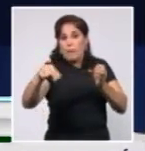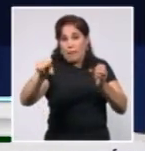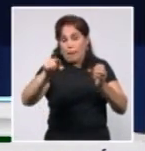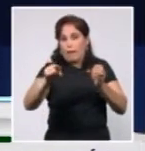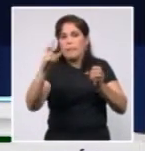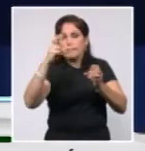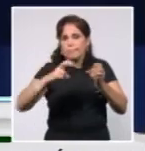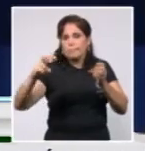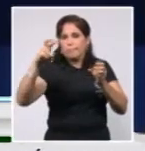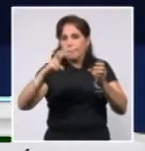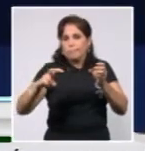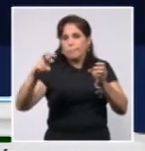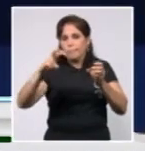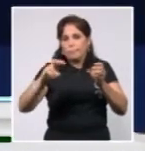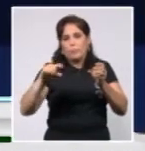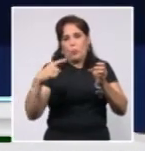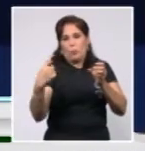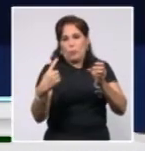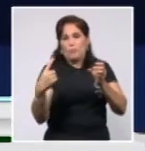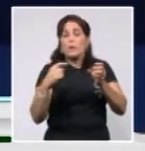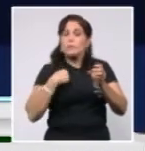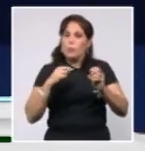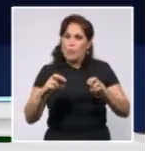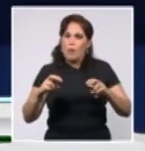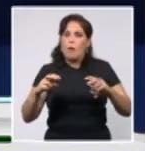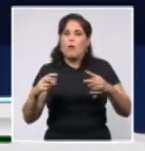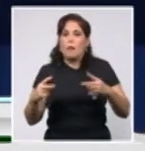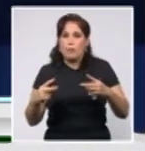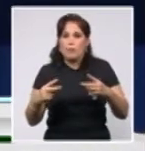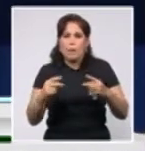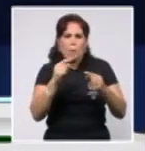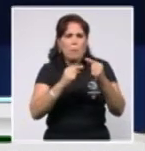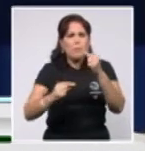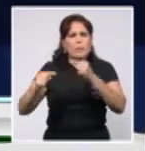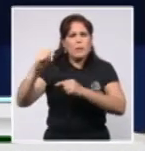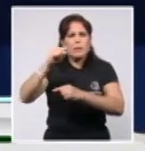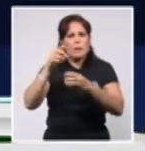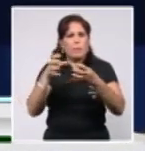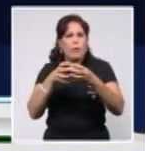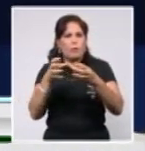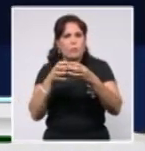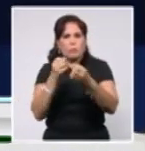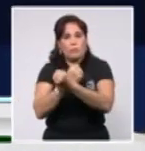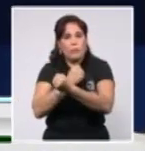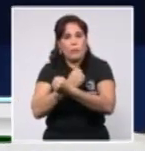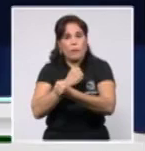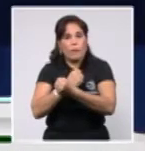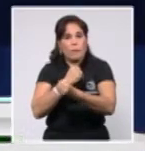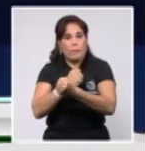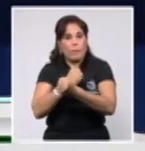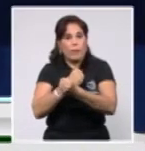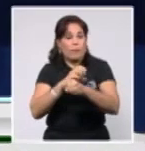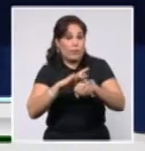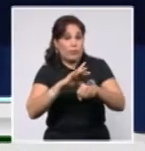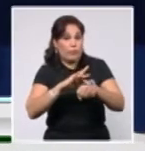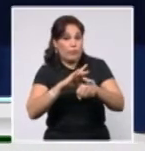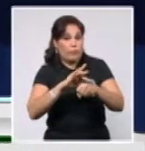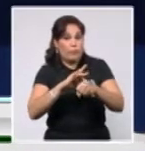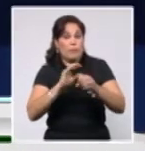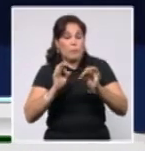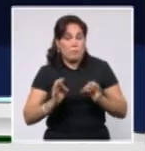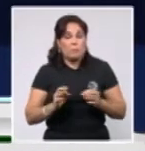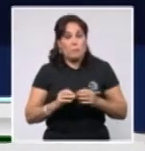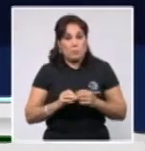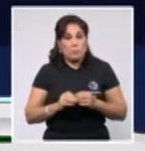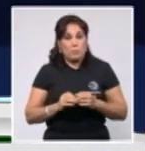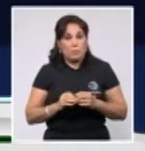last 15 days is therefore still being investigated. Yesterday, no one to have tested positive